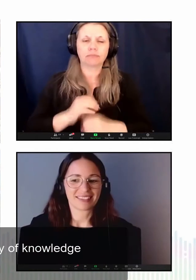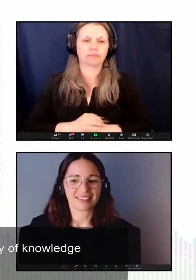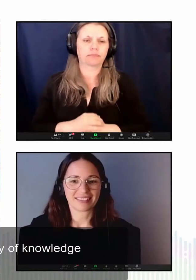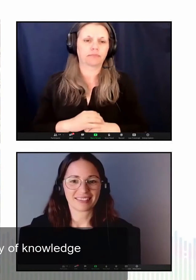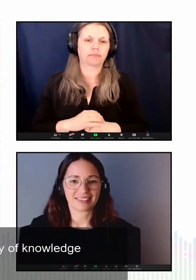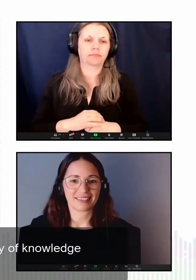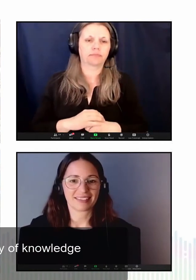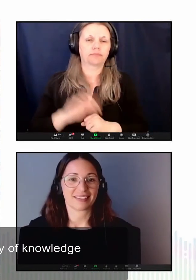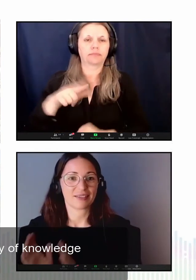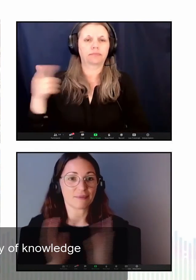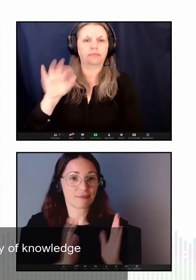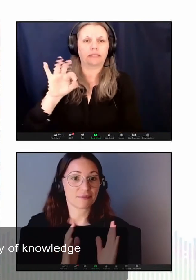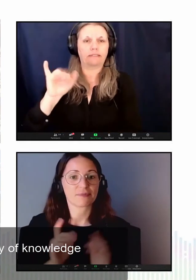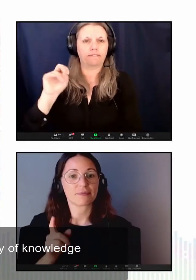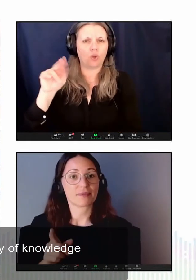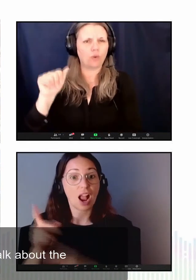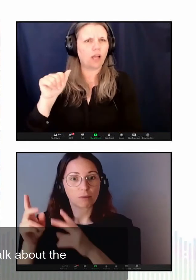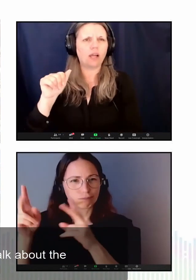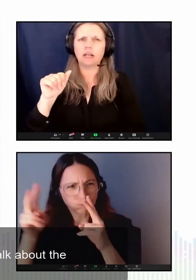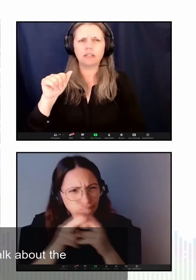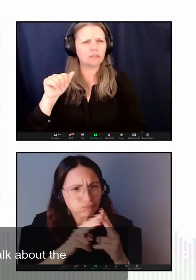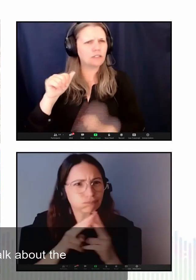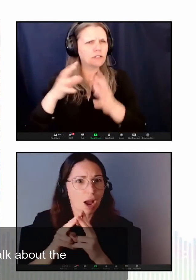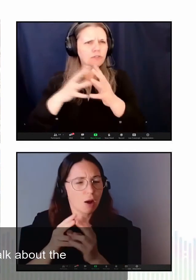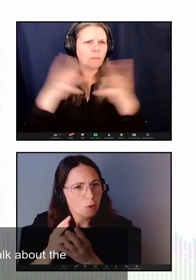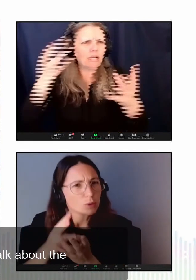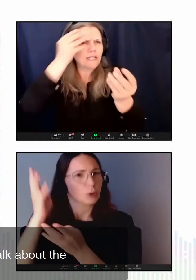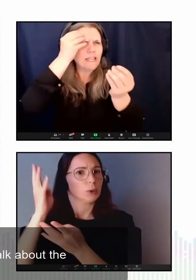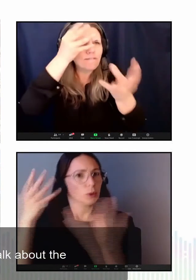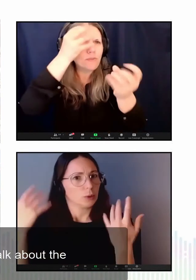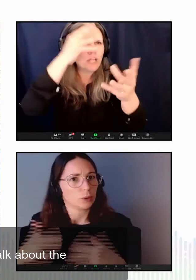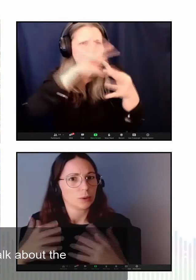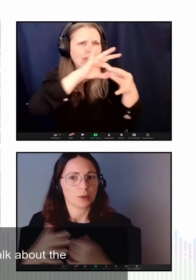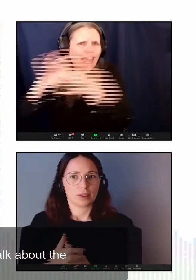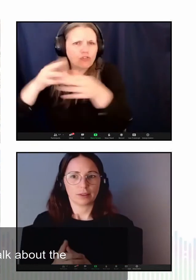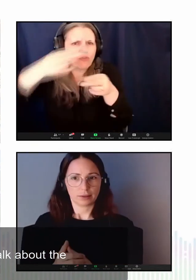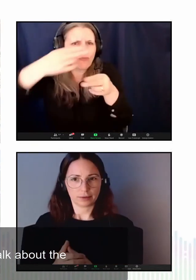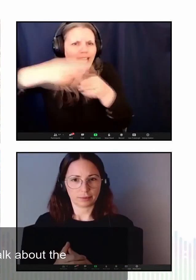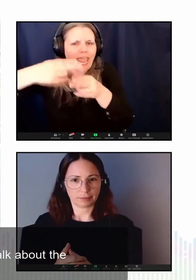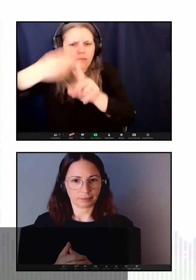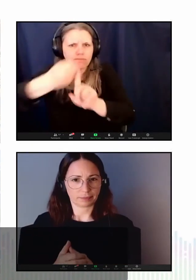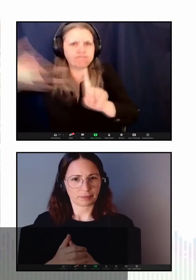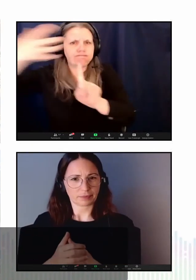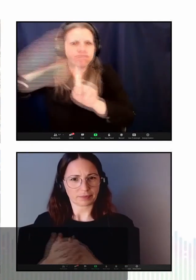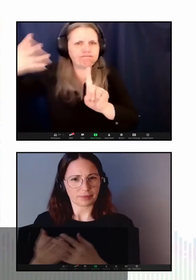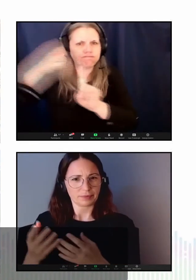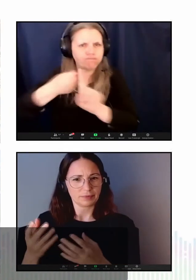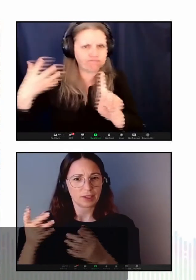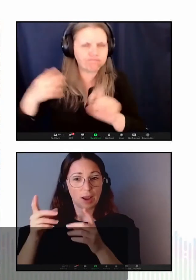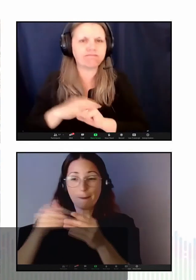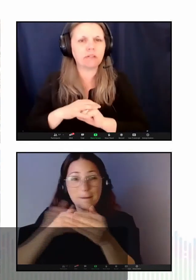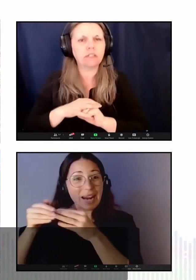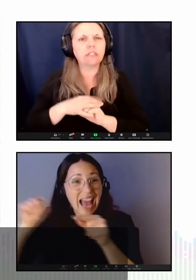rich body of knowledge that's embedded in those names and in the language for the places. You talked about the importance of